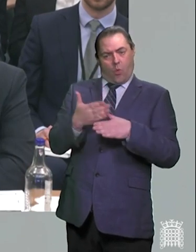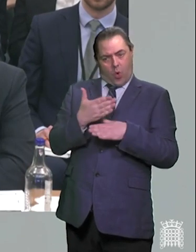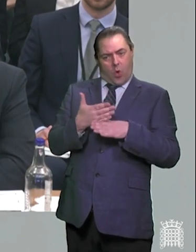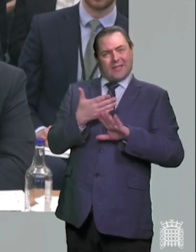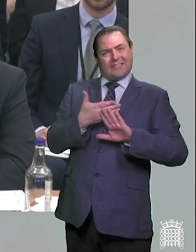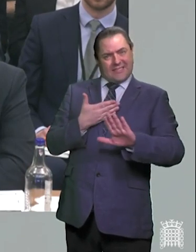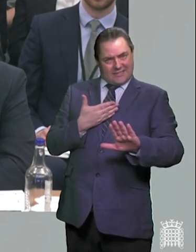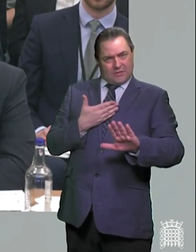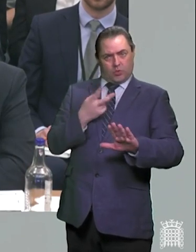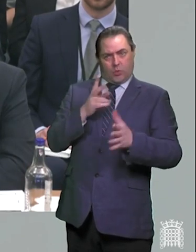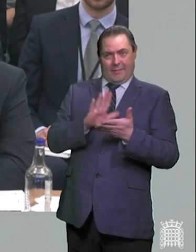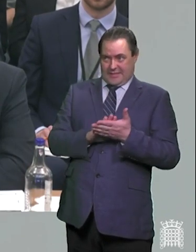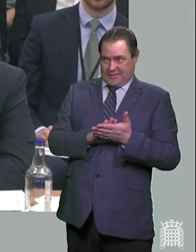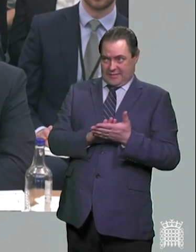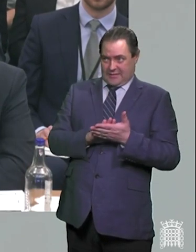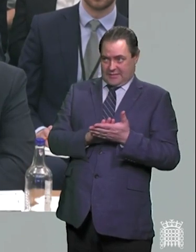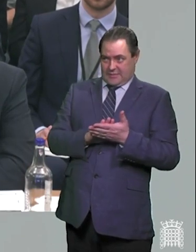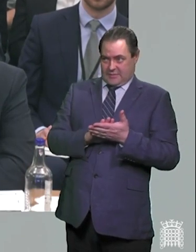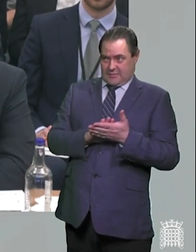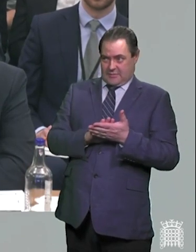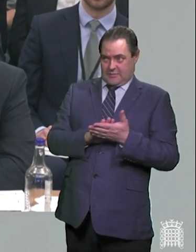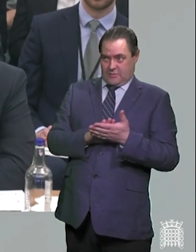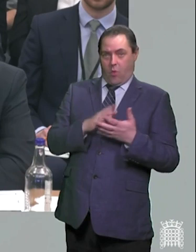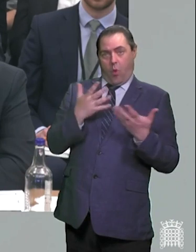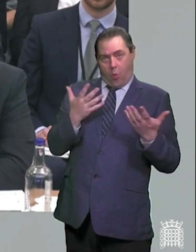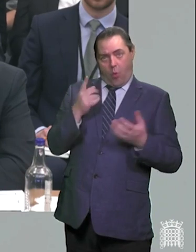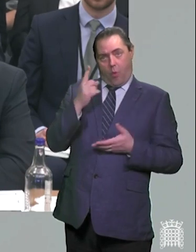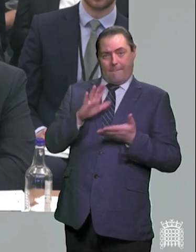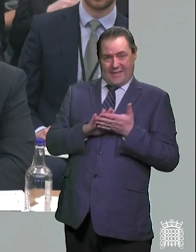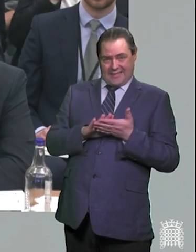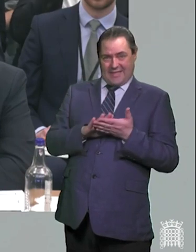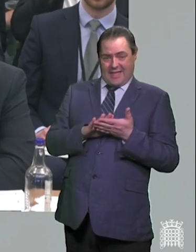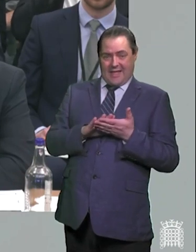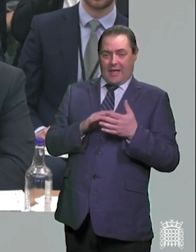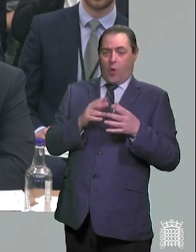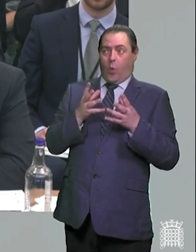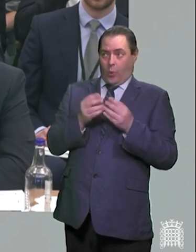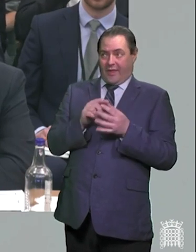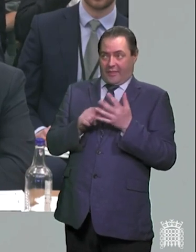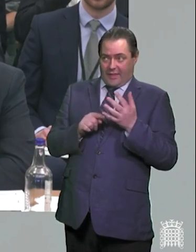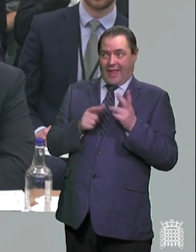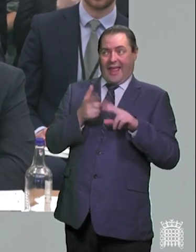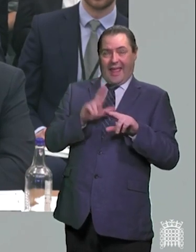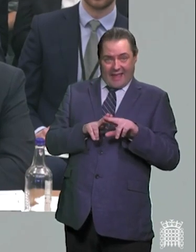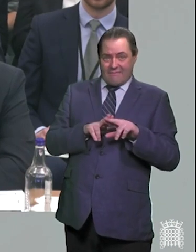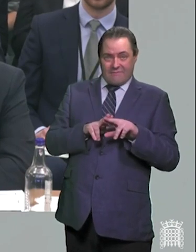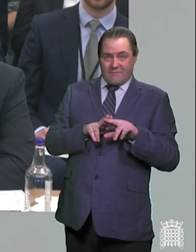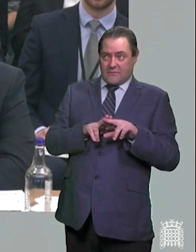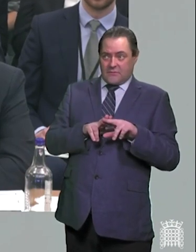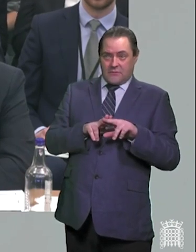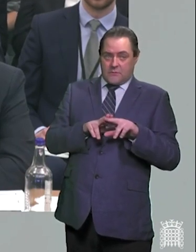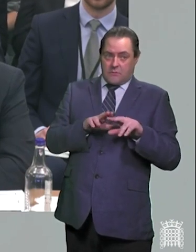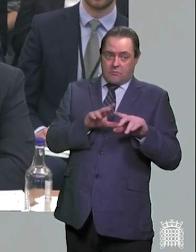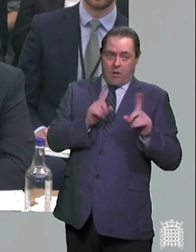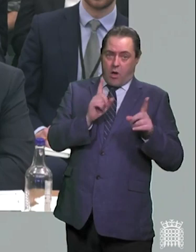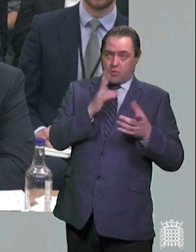social distance guidelines of 2 metres or 1 metre with risk mitigations where 2 metre is not viable, wherever possible.